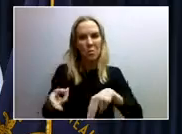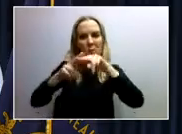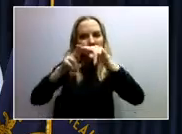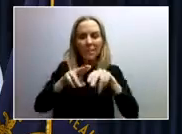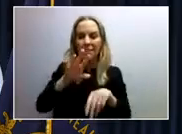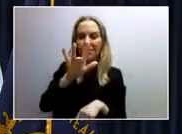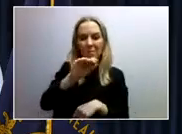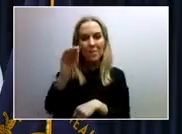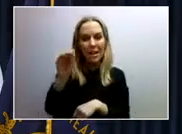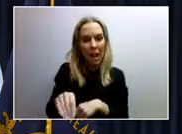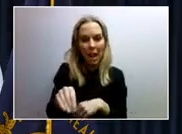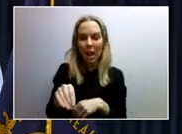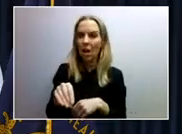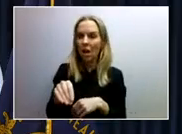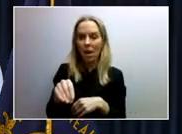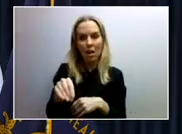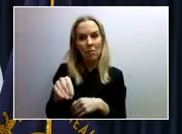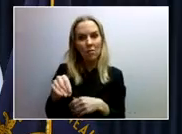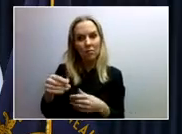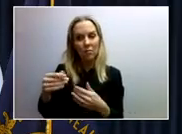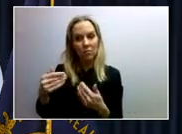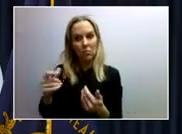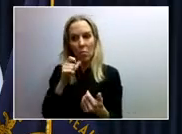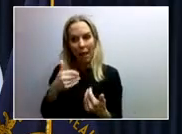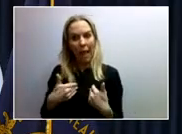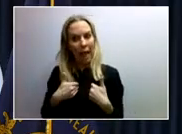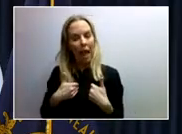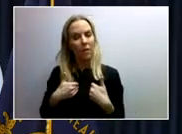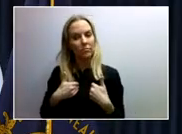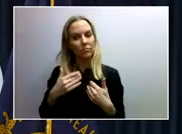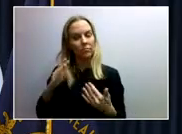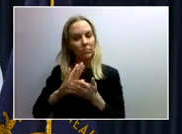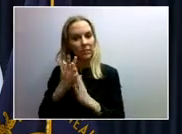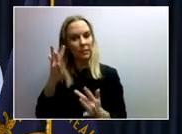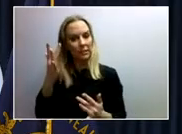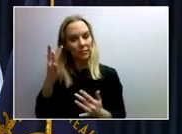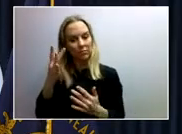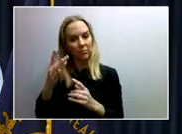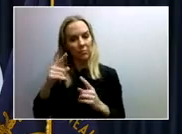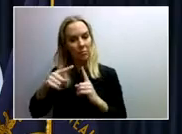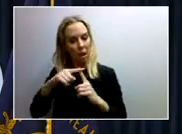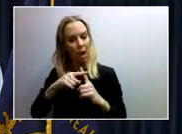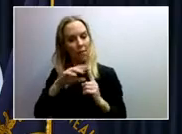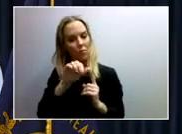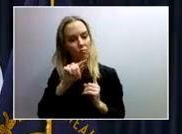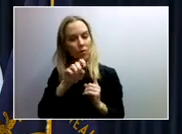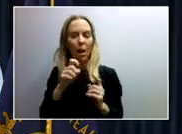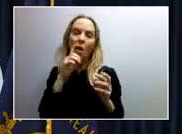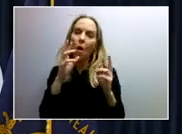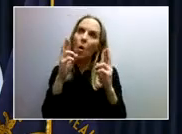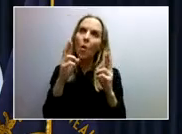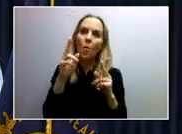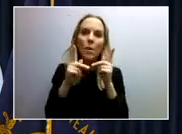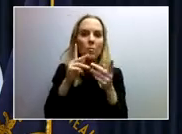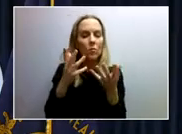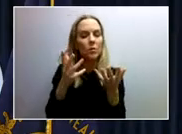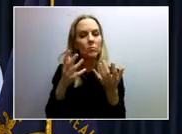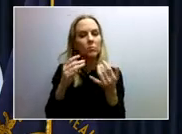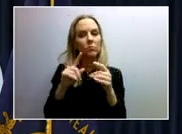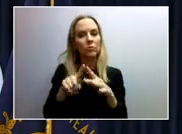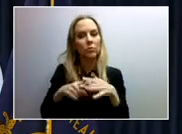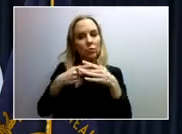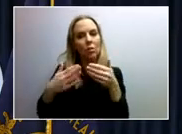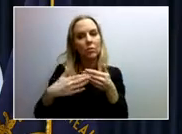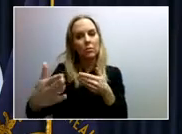25% almost positivity rate. I really hope that people will wear masks, and I don't want to